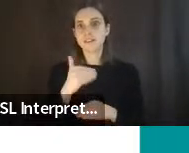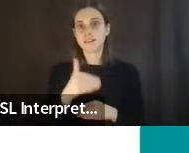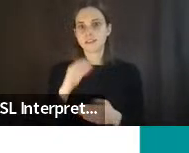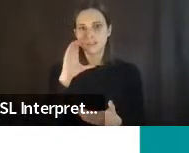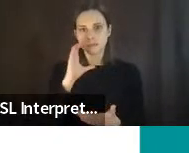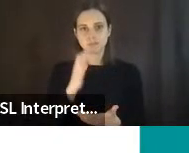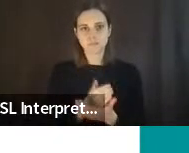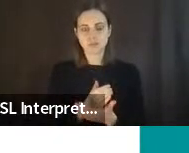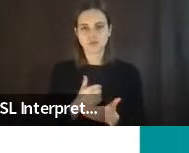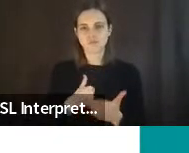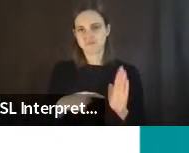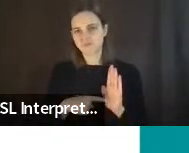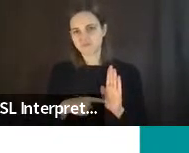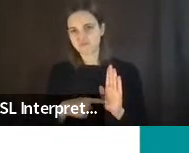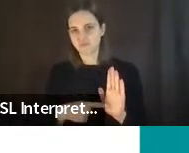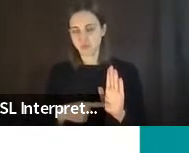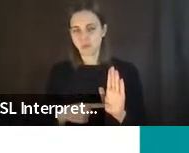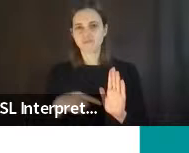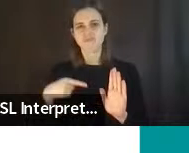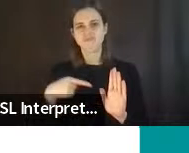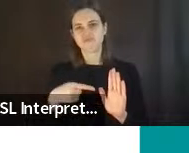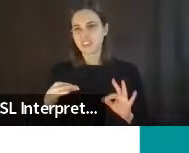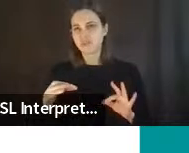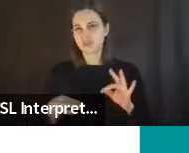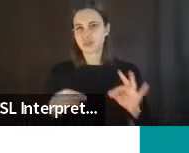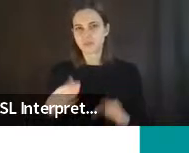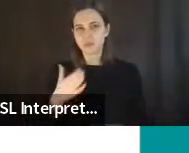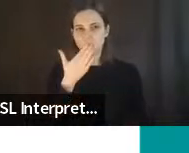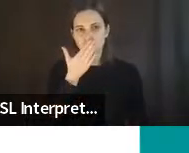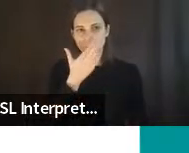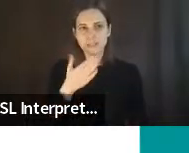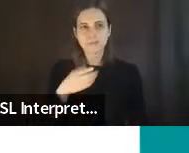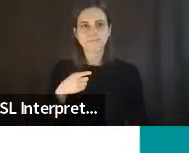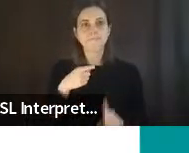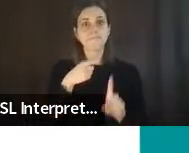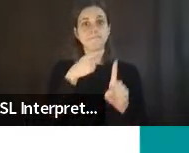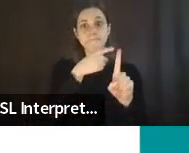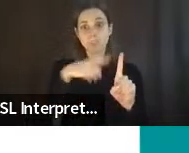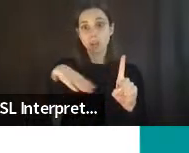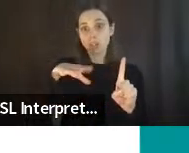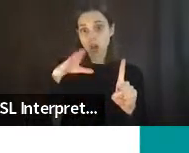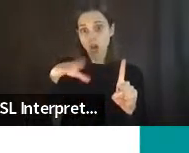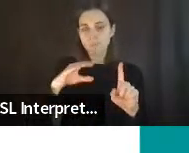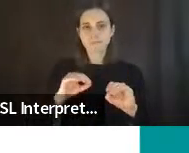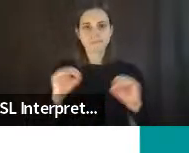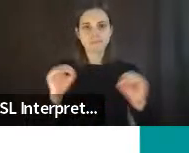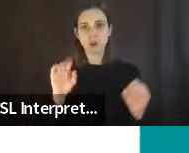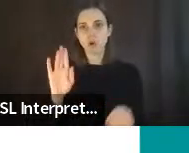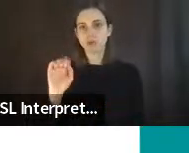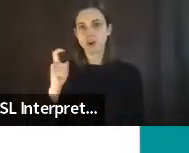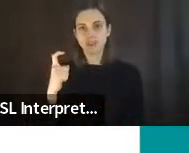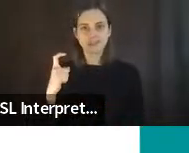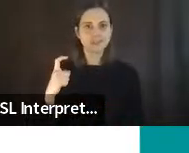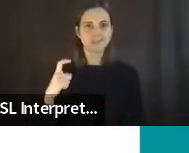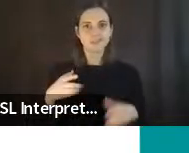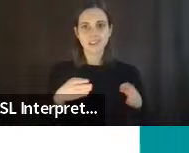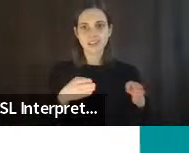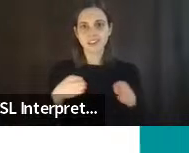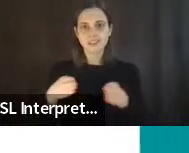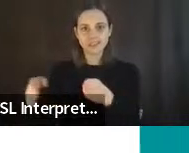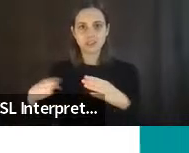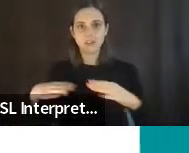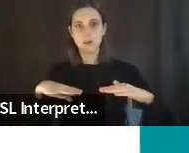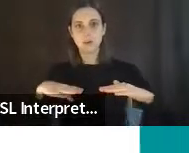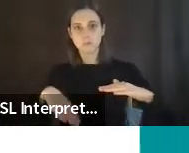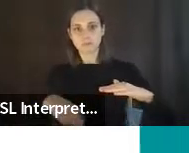kind of show you. There's a picture on top there without aux lanes. There's a picture on the bottom with aux lanes. And then there's pictures of current conditions in the Portland